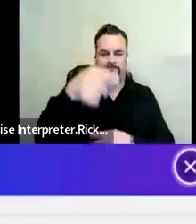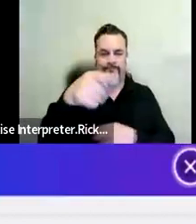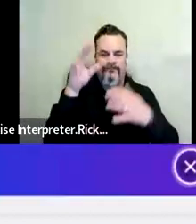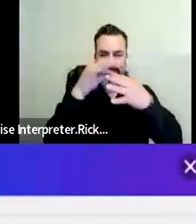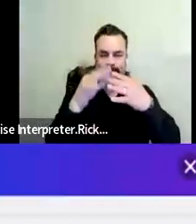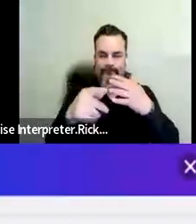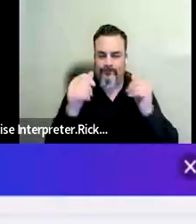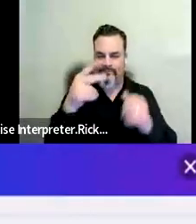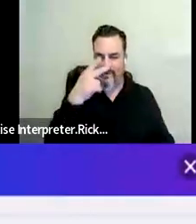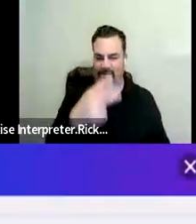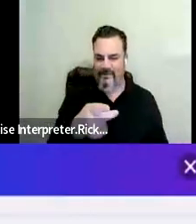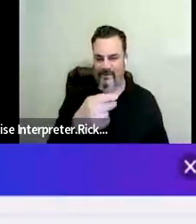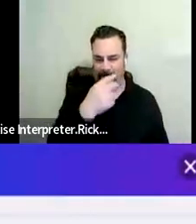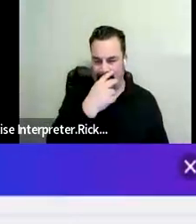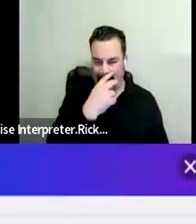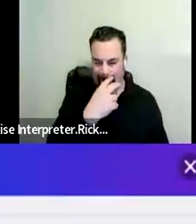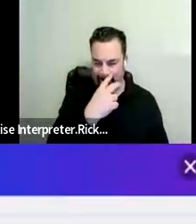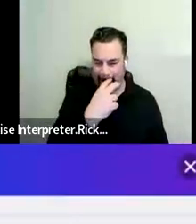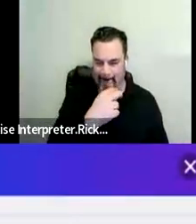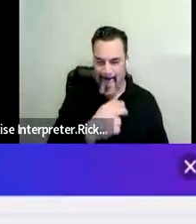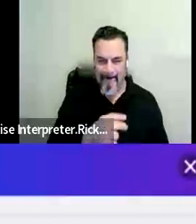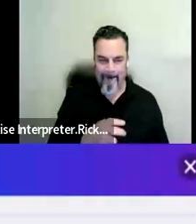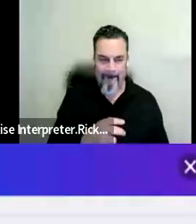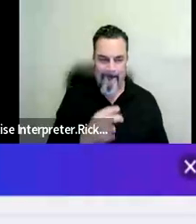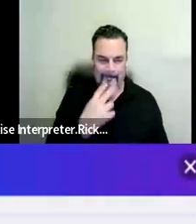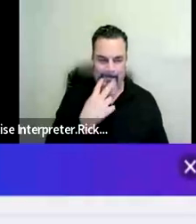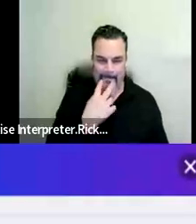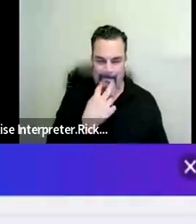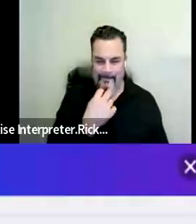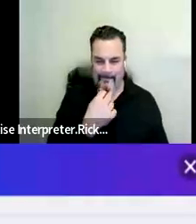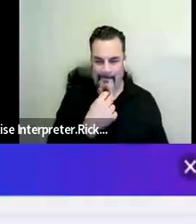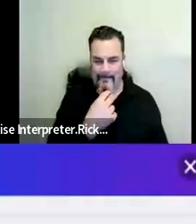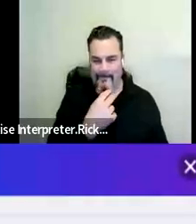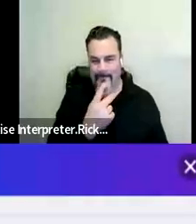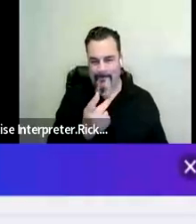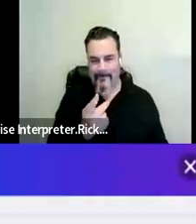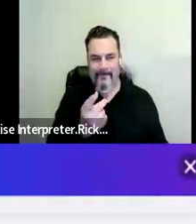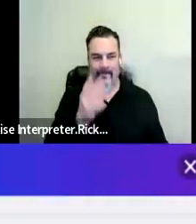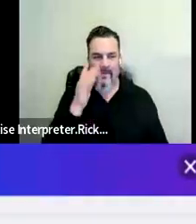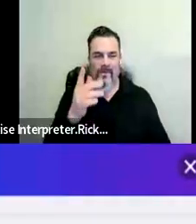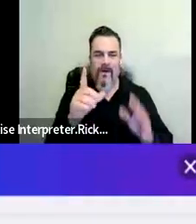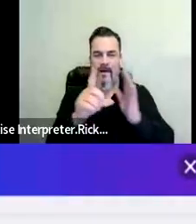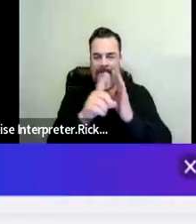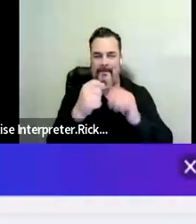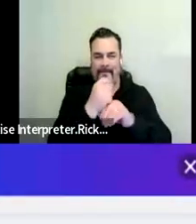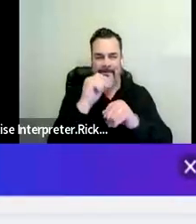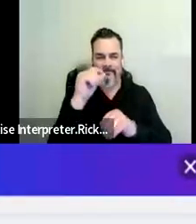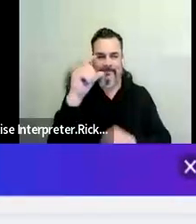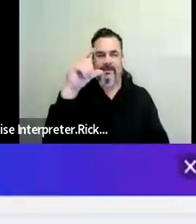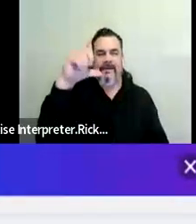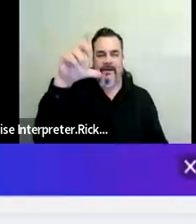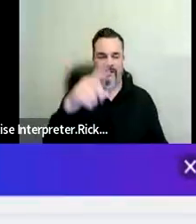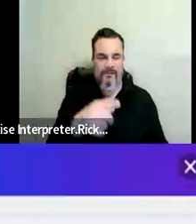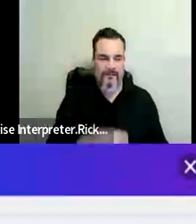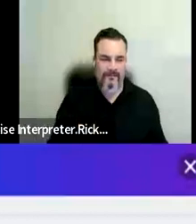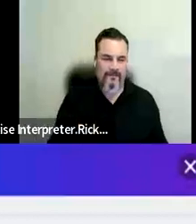you can see Bigger text level 1 of 4. Bigger text level 2 of 4. it automatically makes the text bigger. Text level 3 of